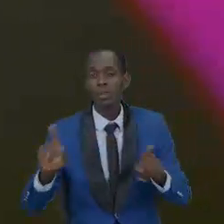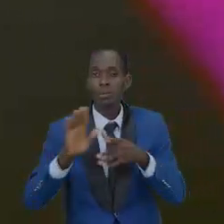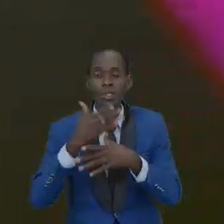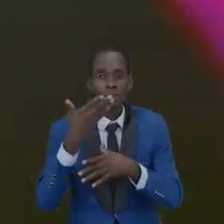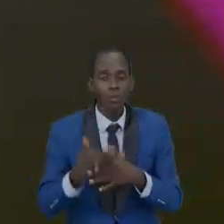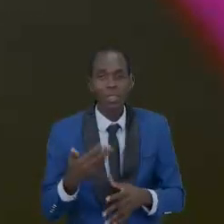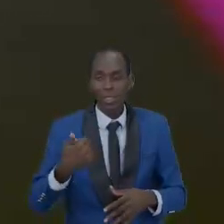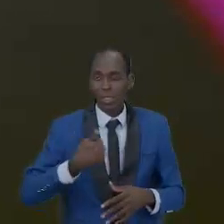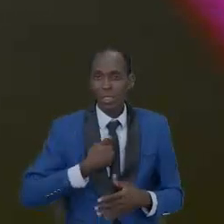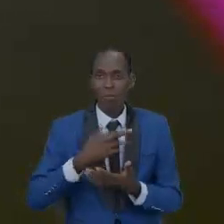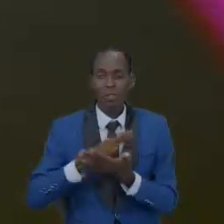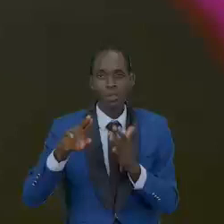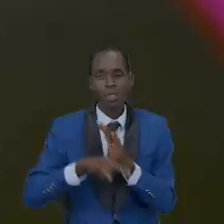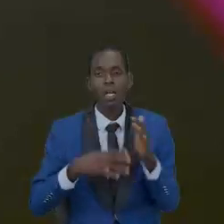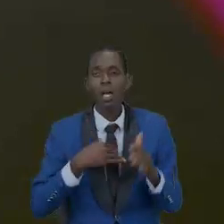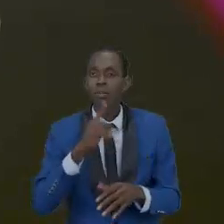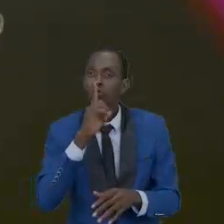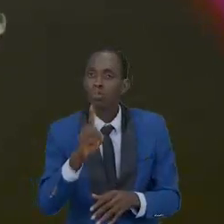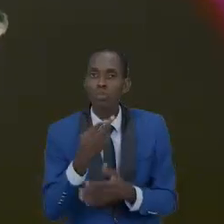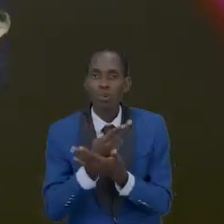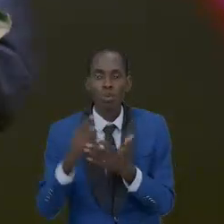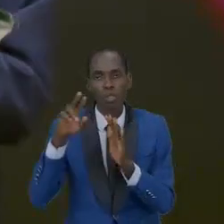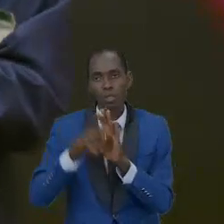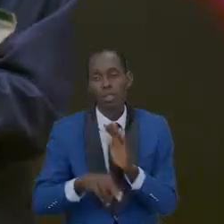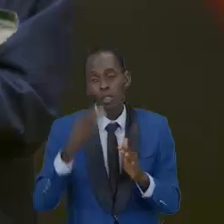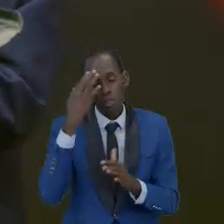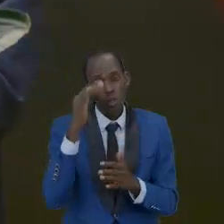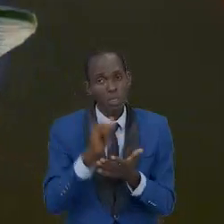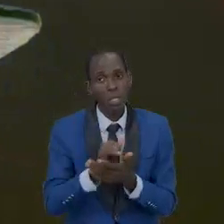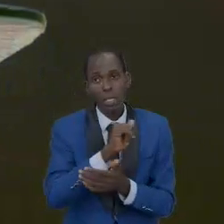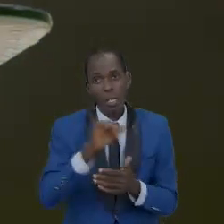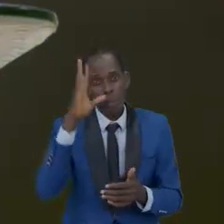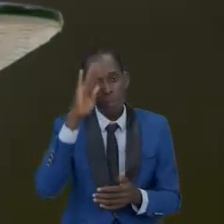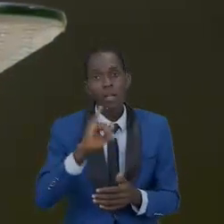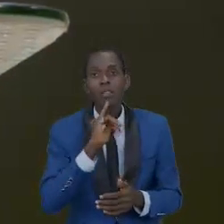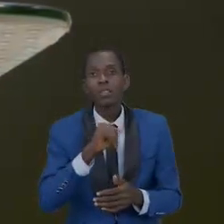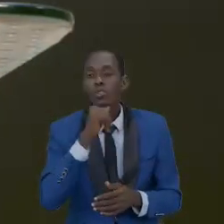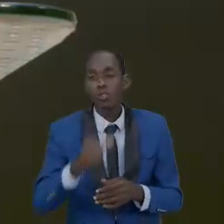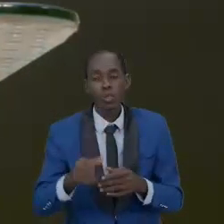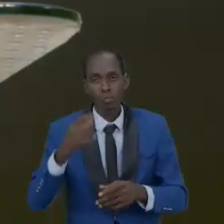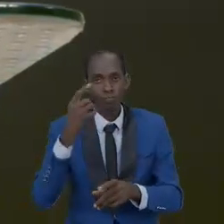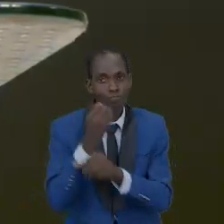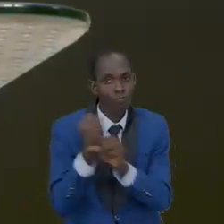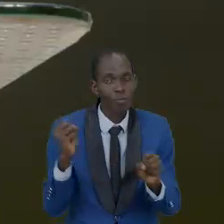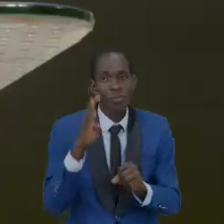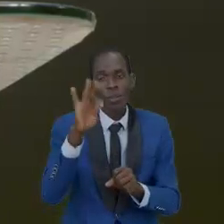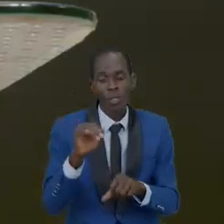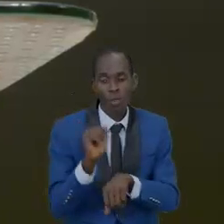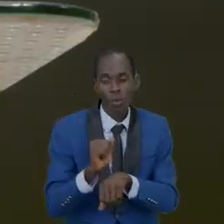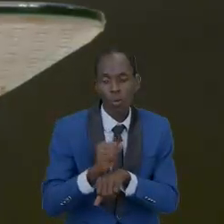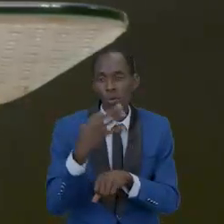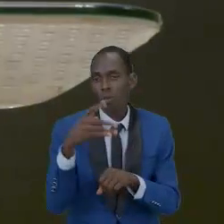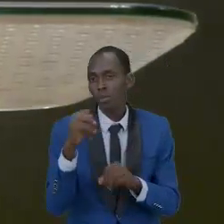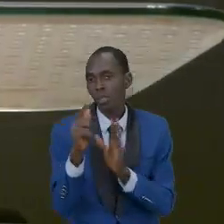and true godliness, knowing that a man is not justified by the works of the law. By the works of the